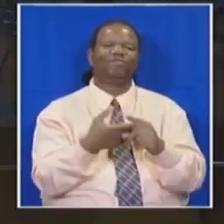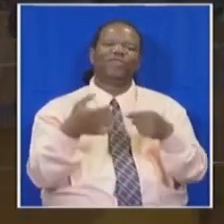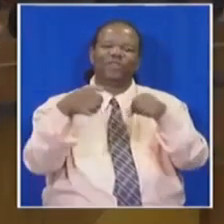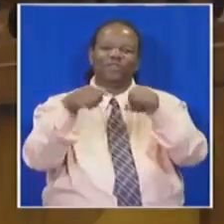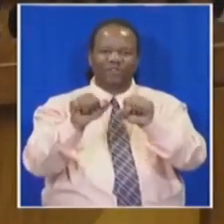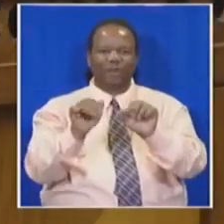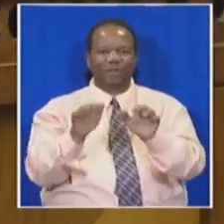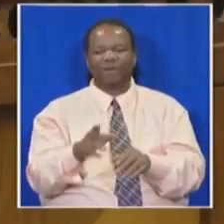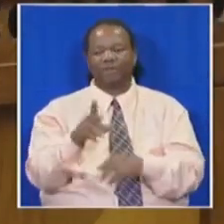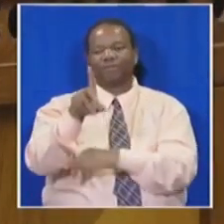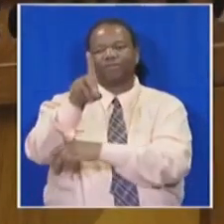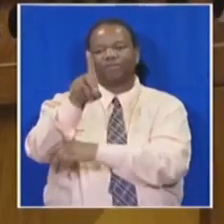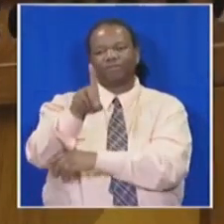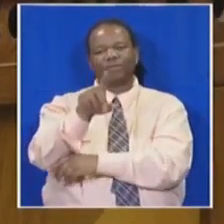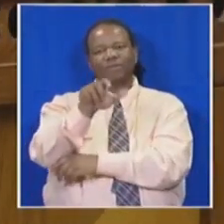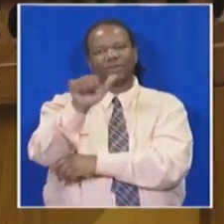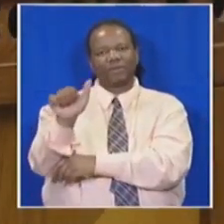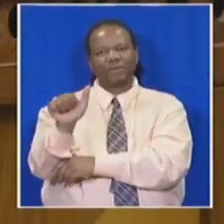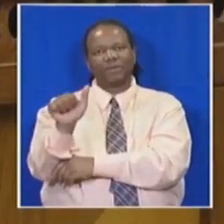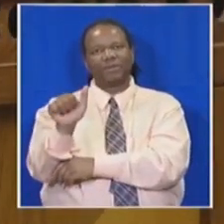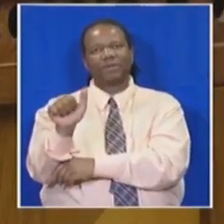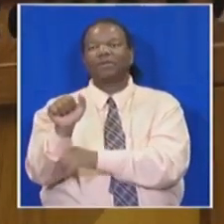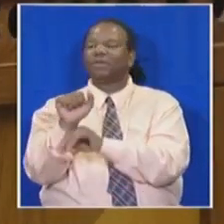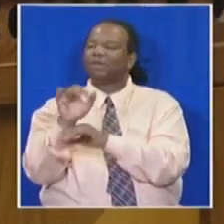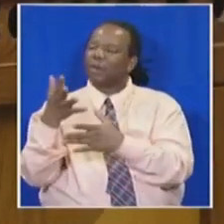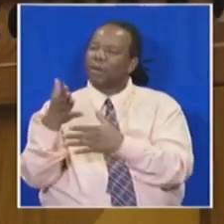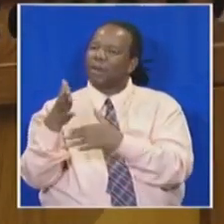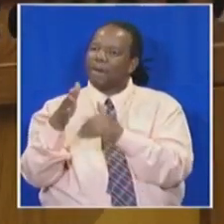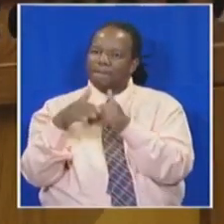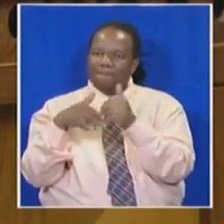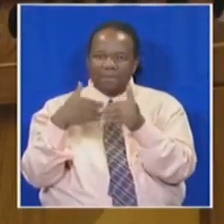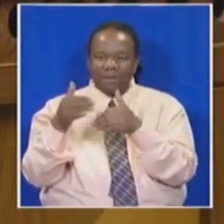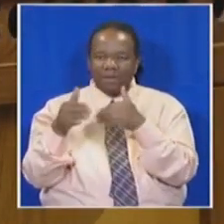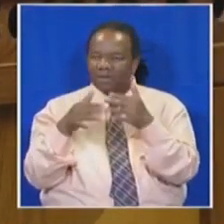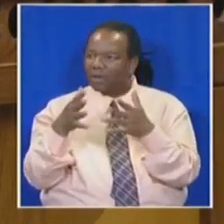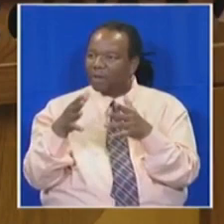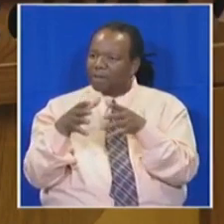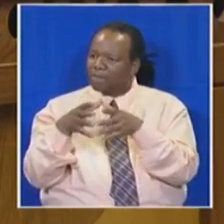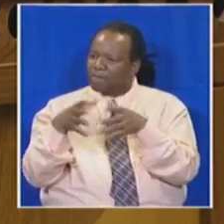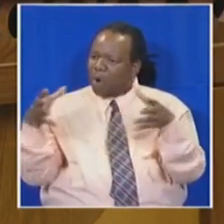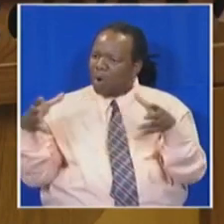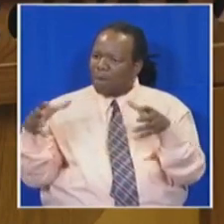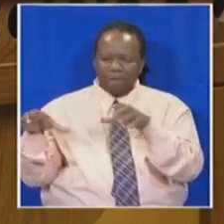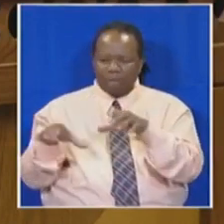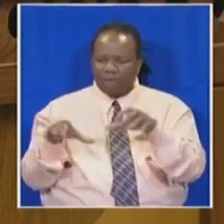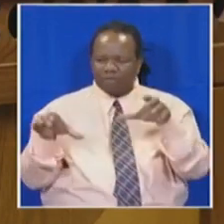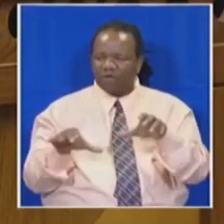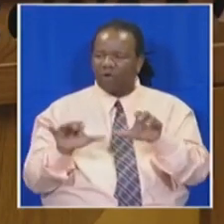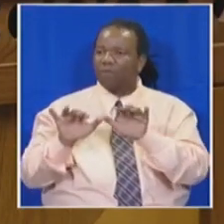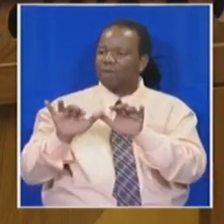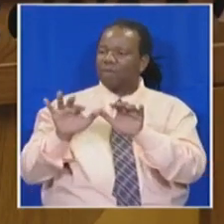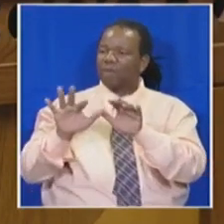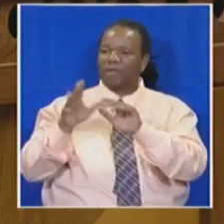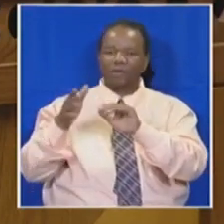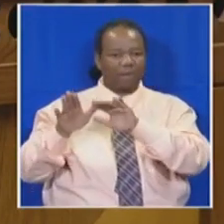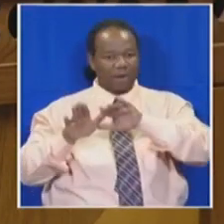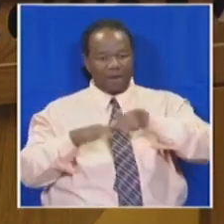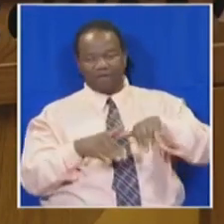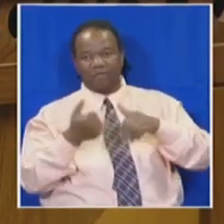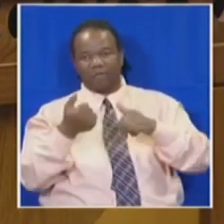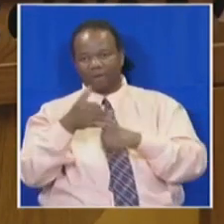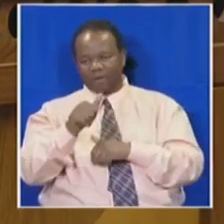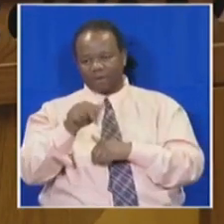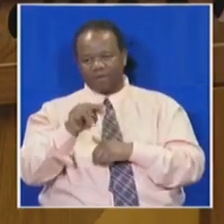the Democratic Alliance is building a mighty movement of the excluded and the forgotten people. The time is coming for all of those who believe